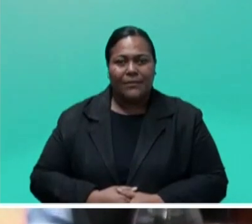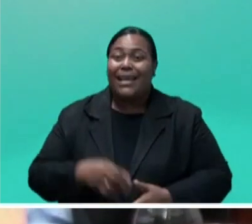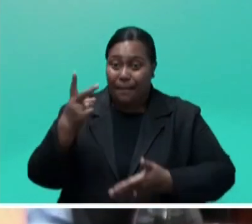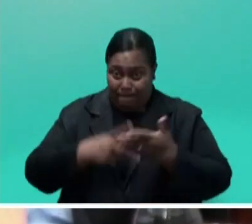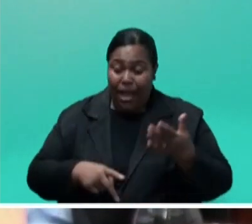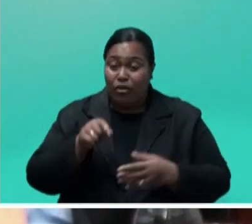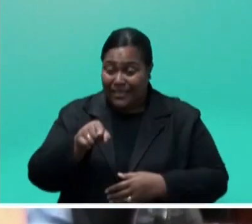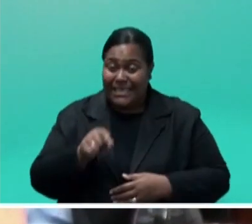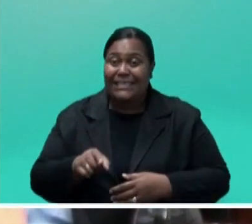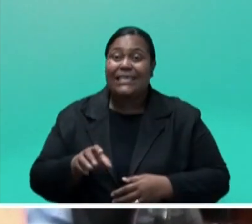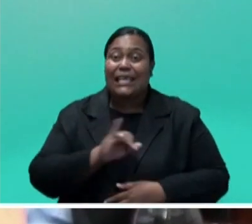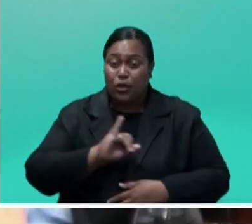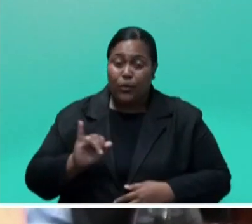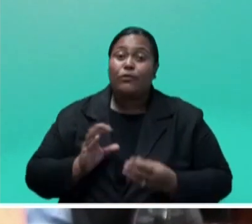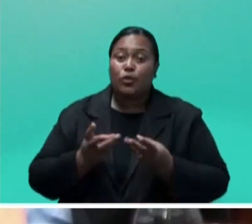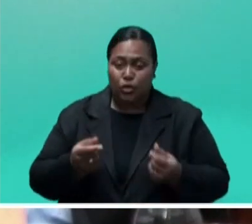solution to this point.